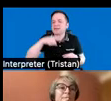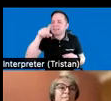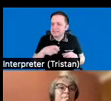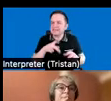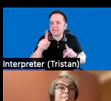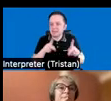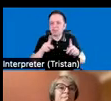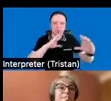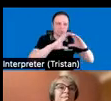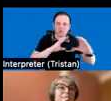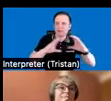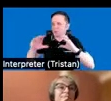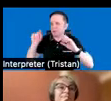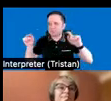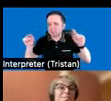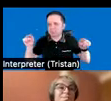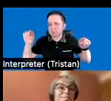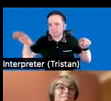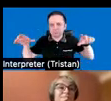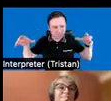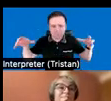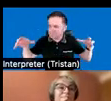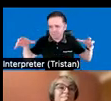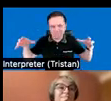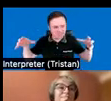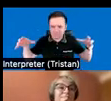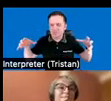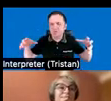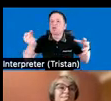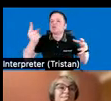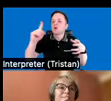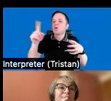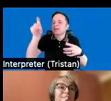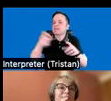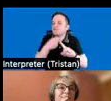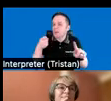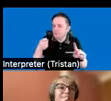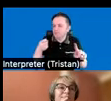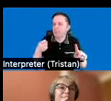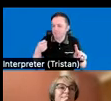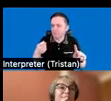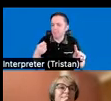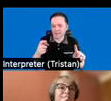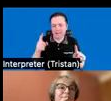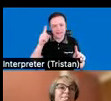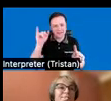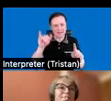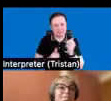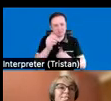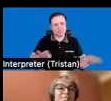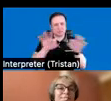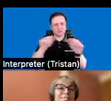to other people so that they can actually understand where the needs are coming from. And I think that's most important from all